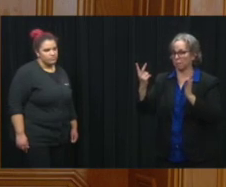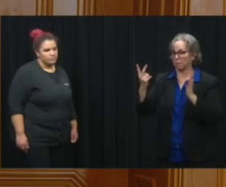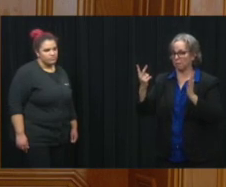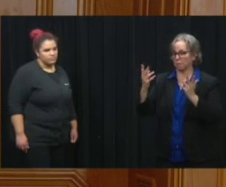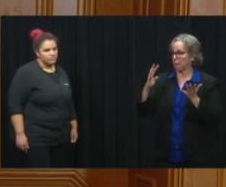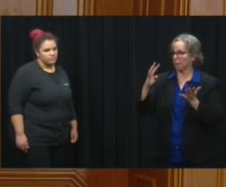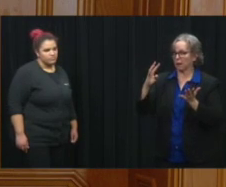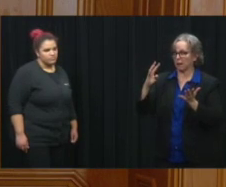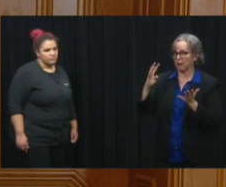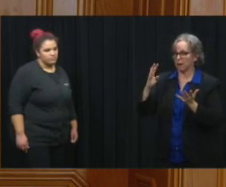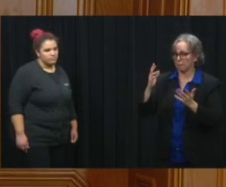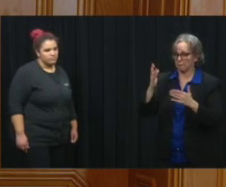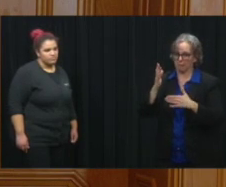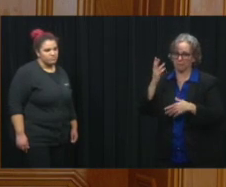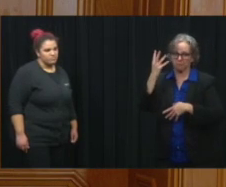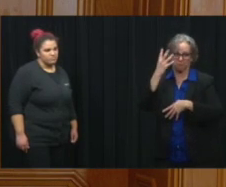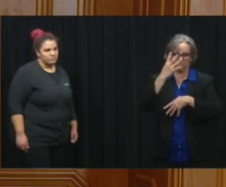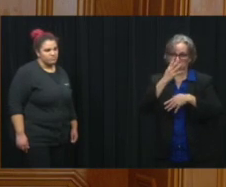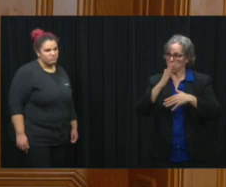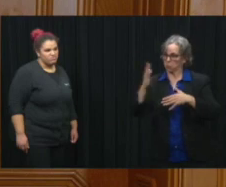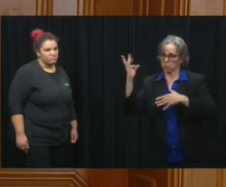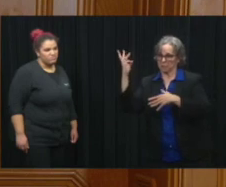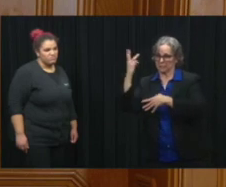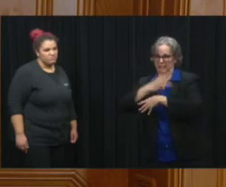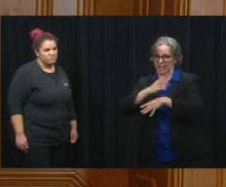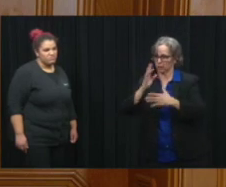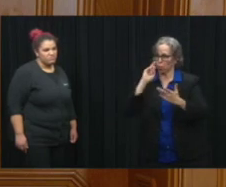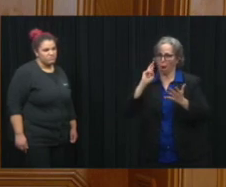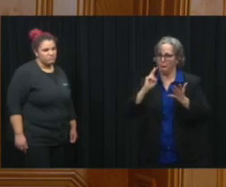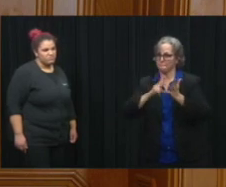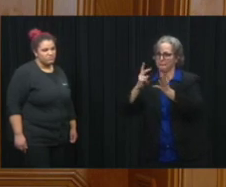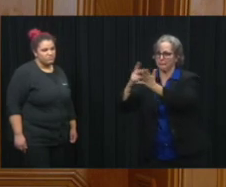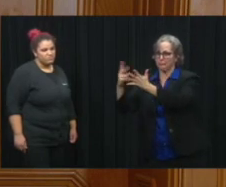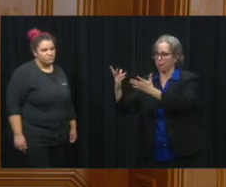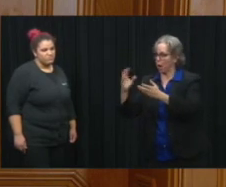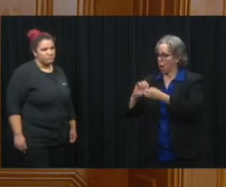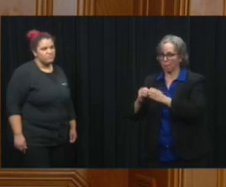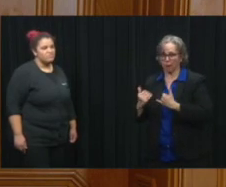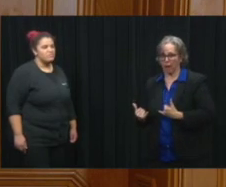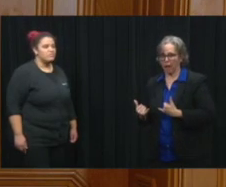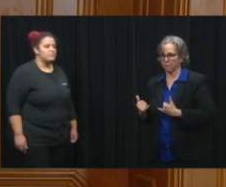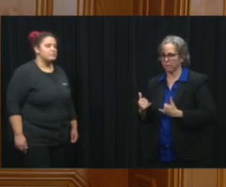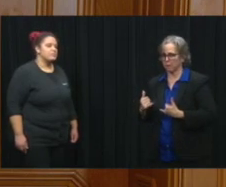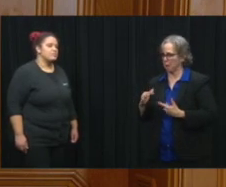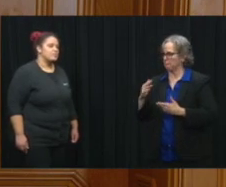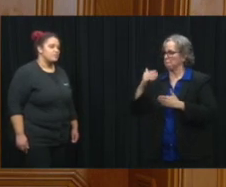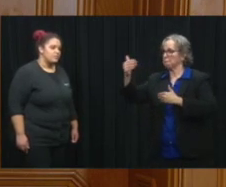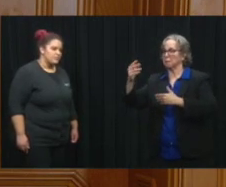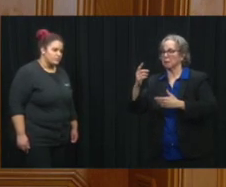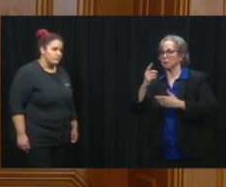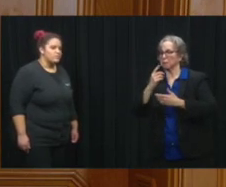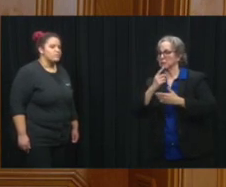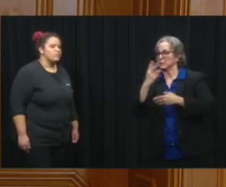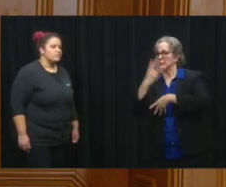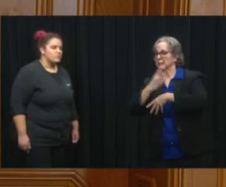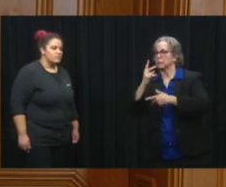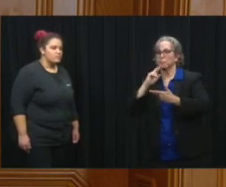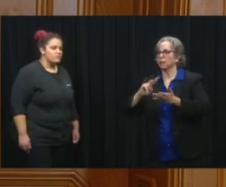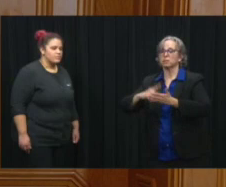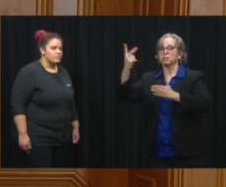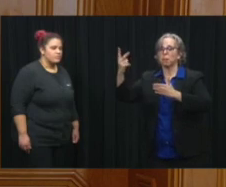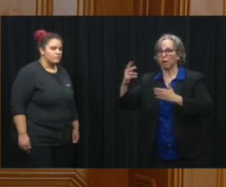days. So whatever our number is today, we can see it at least in 6 days doubling, and then doubling in the next 6, and doubling in the next